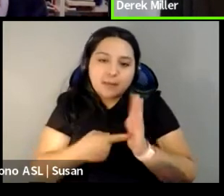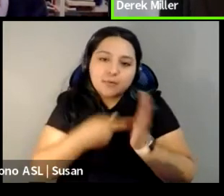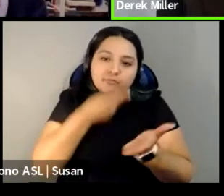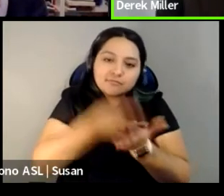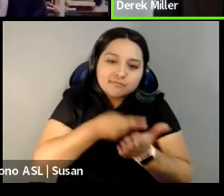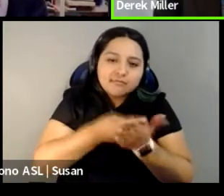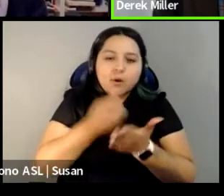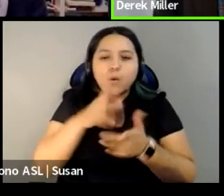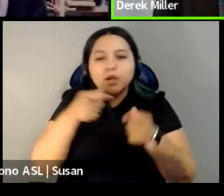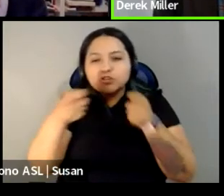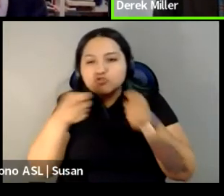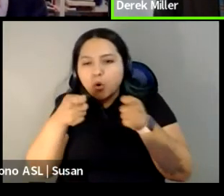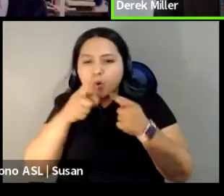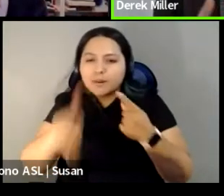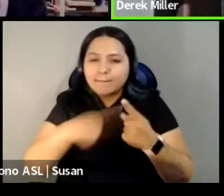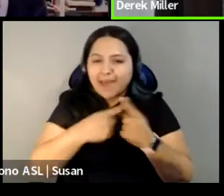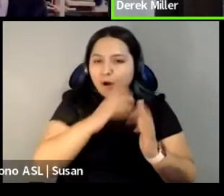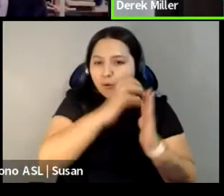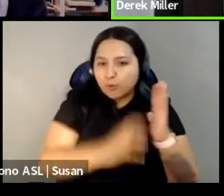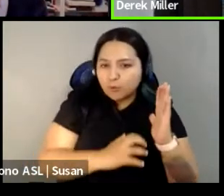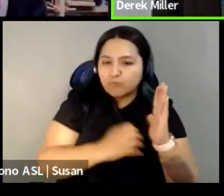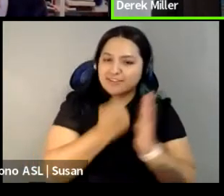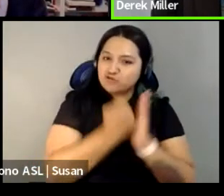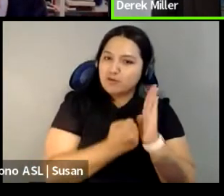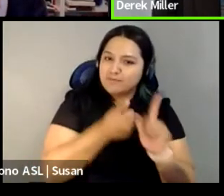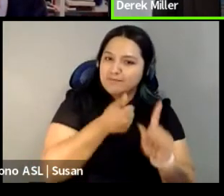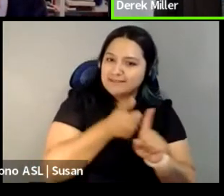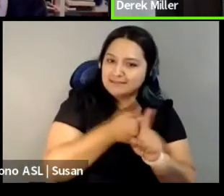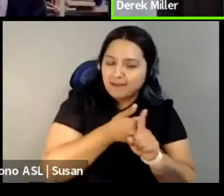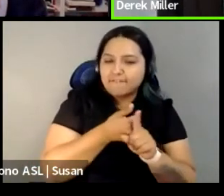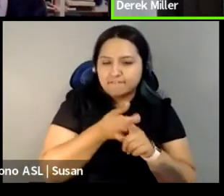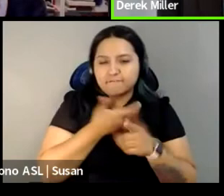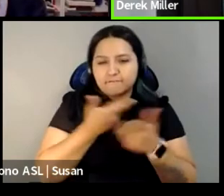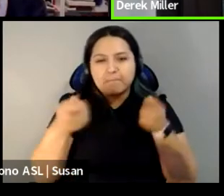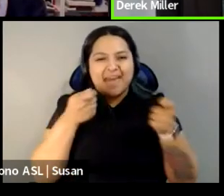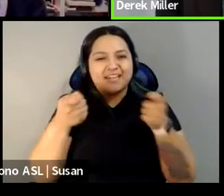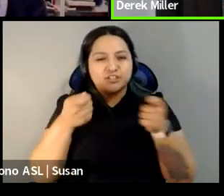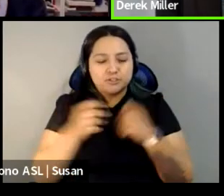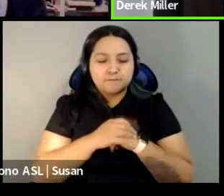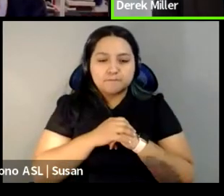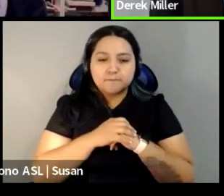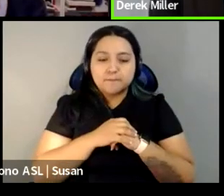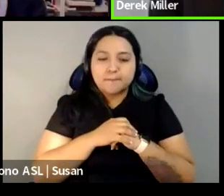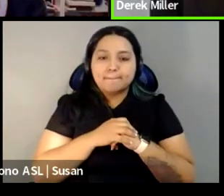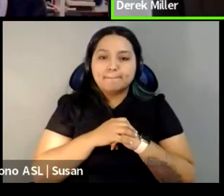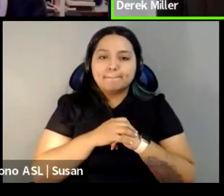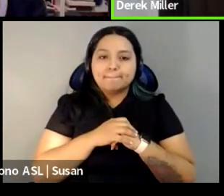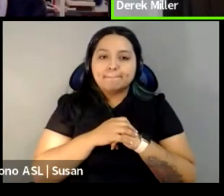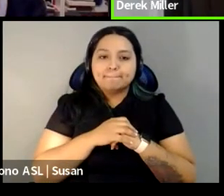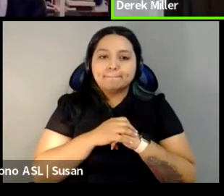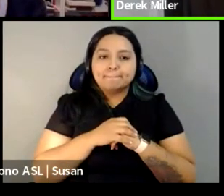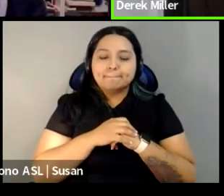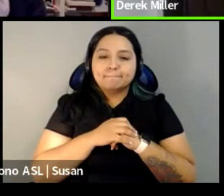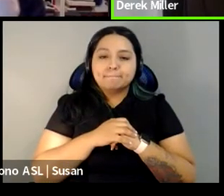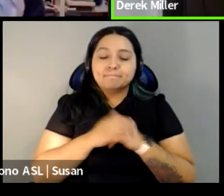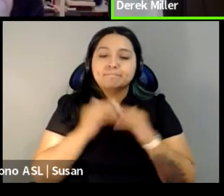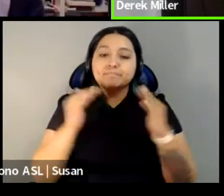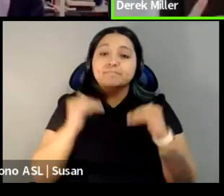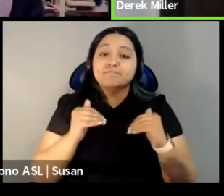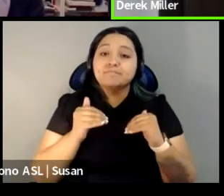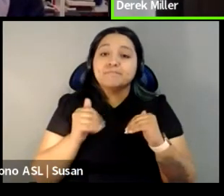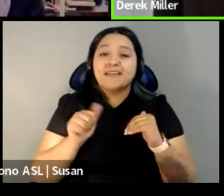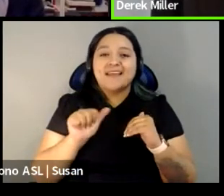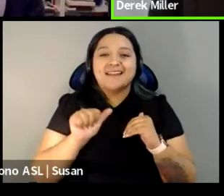over elements in the script to production pipeline can be managed. The other thing that I think this book is about, which